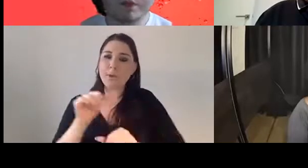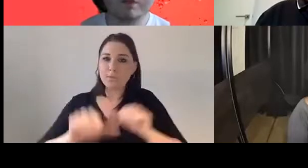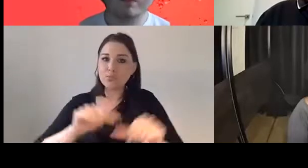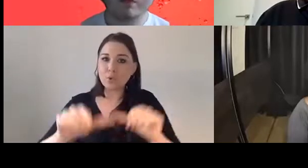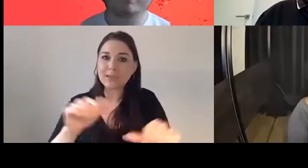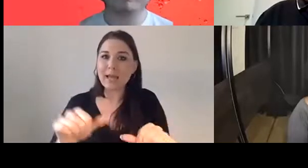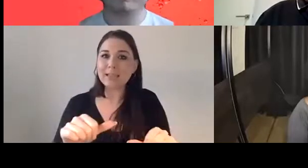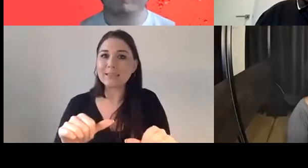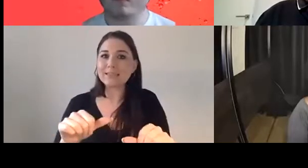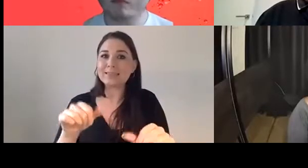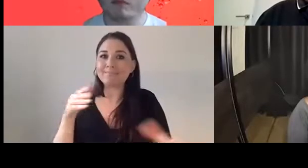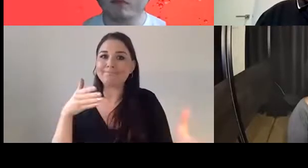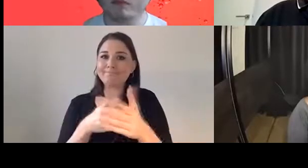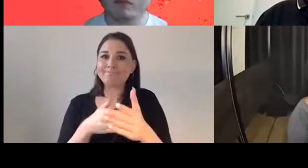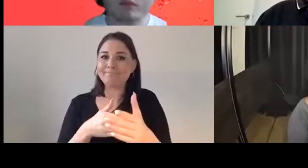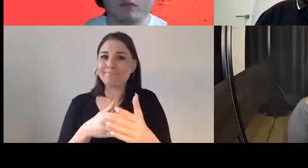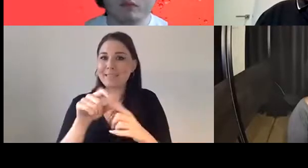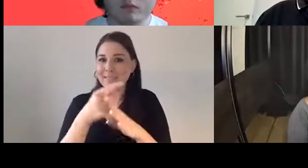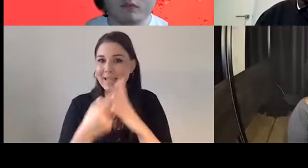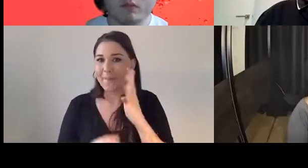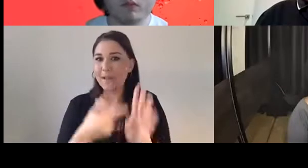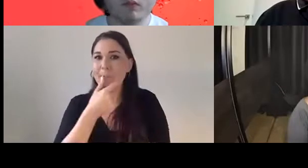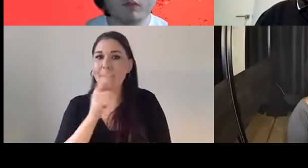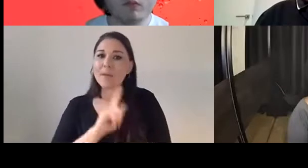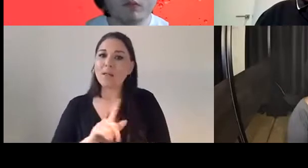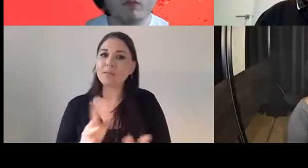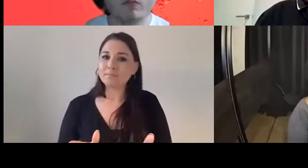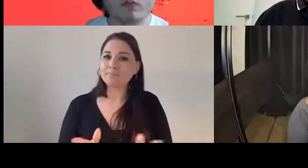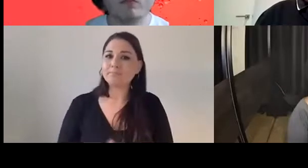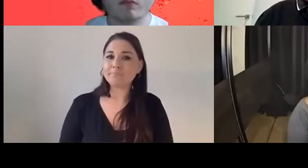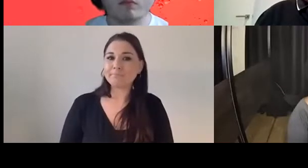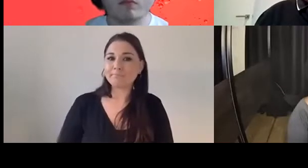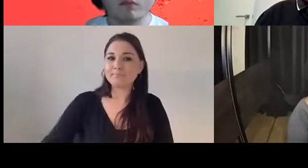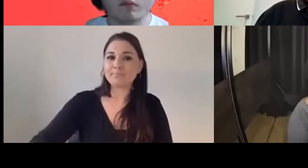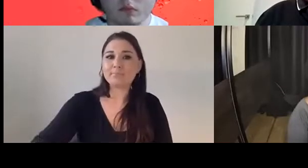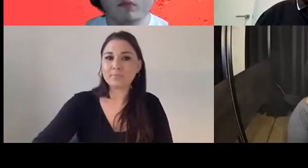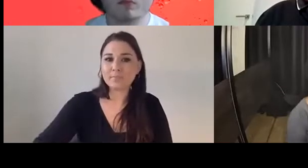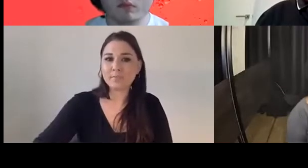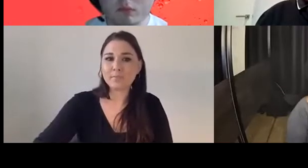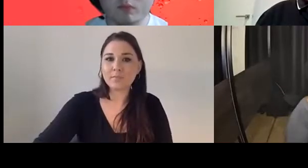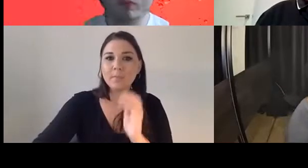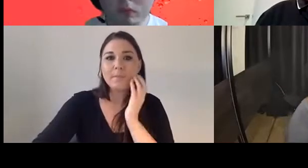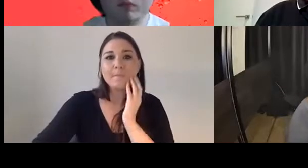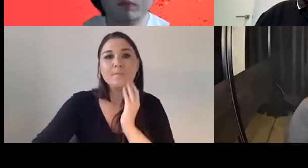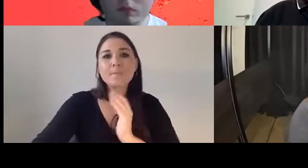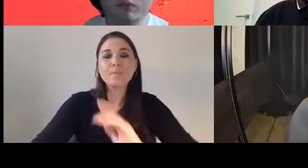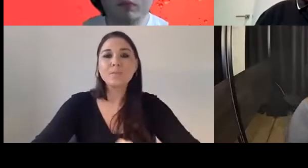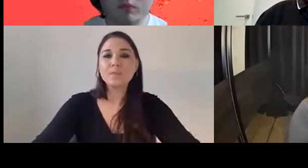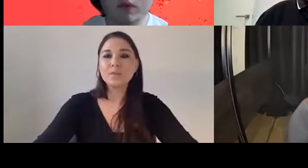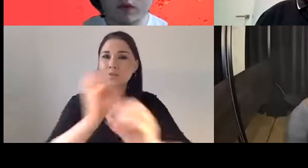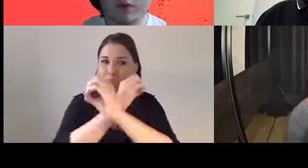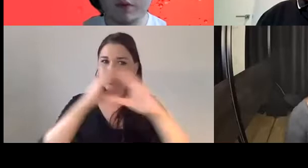people getting through to a job offer? And it's looking at things systemically, which I think is more important.